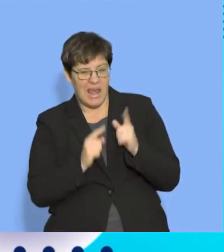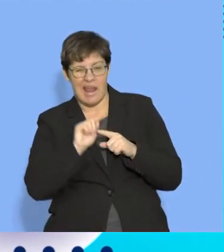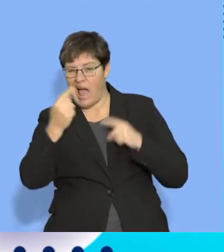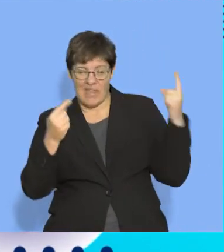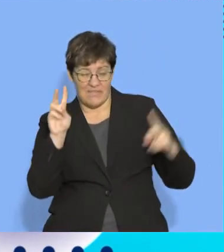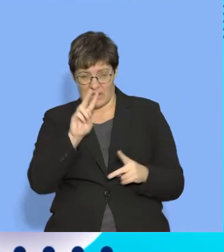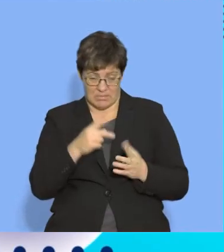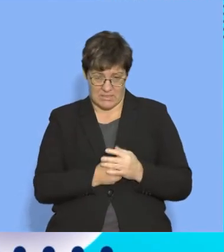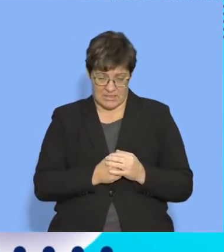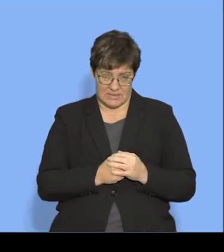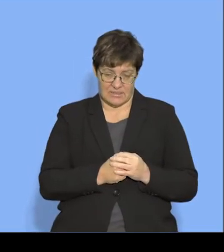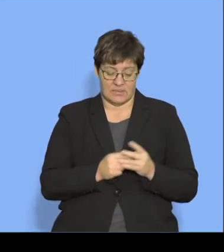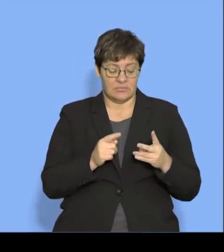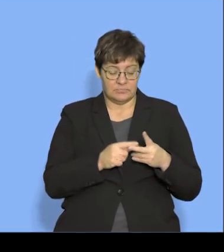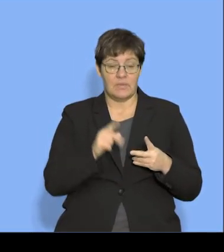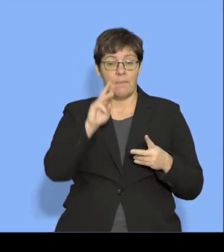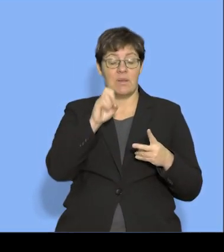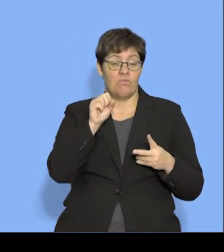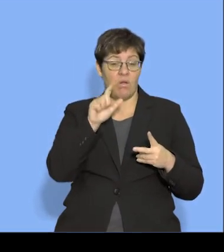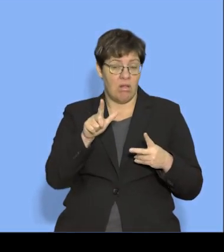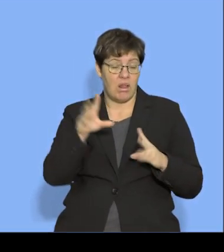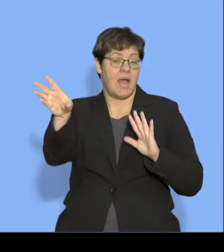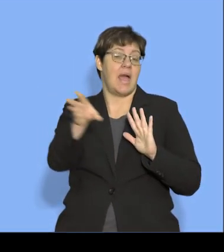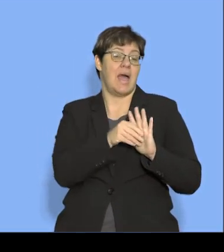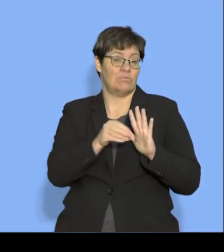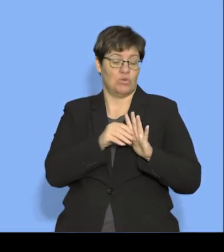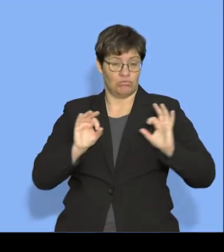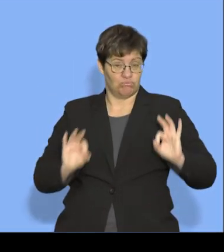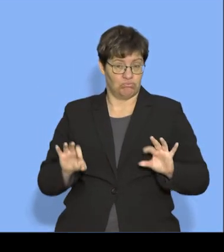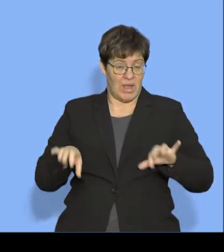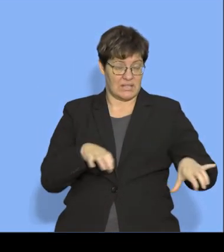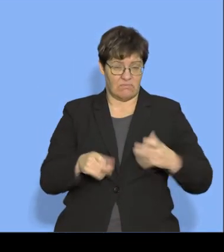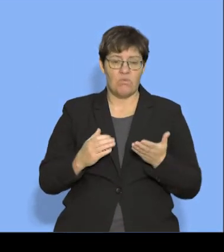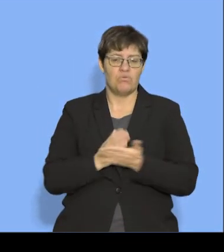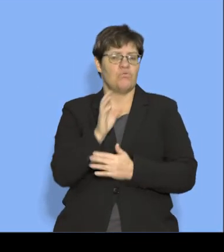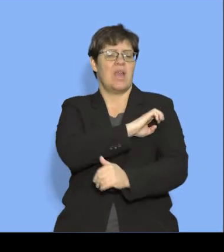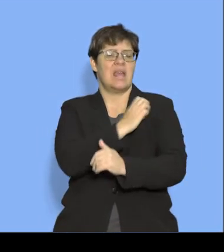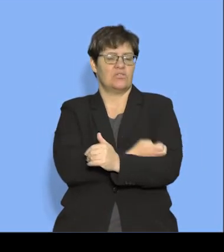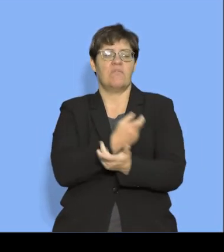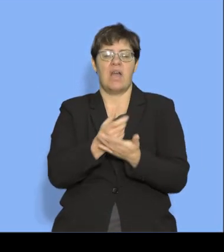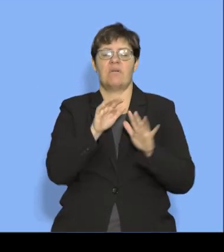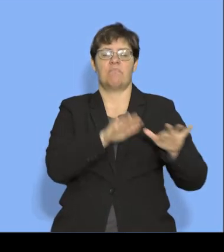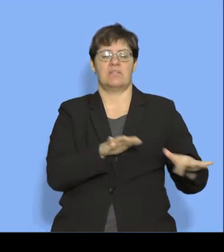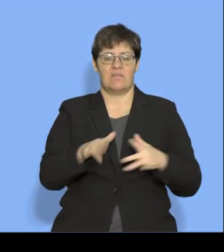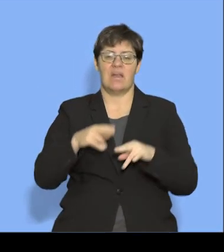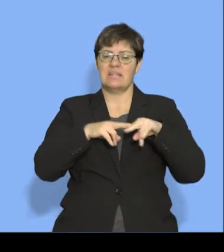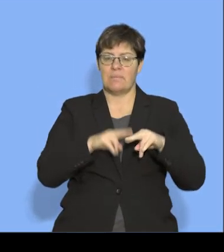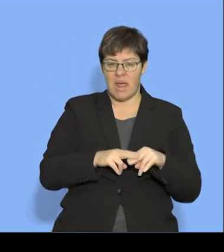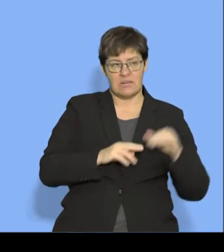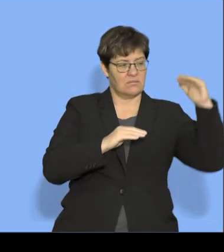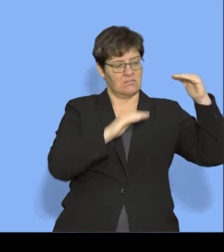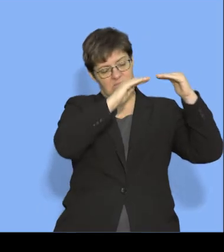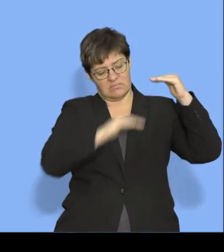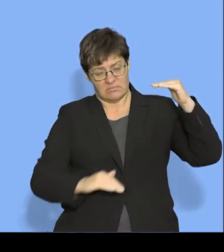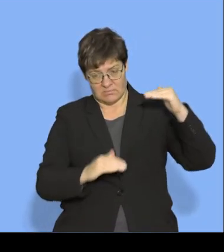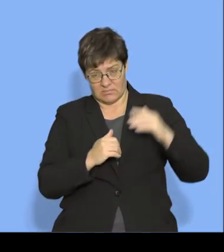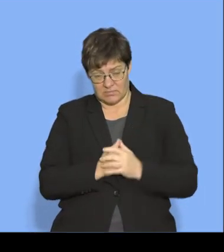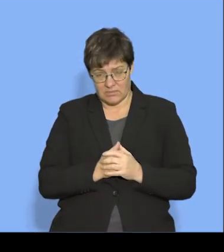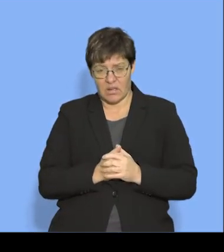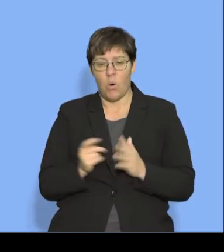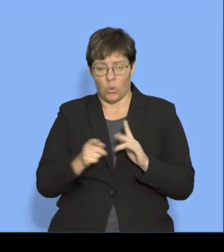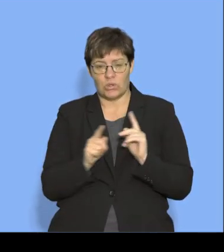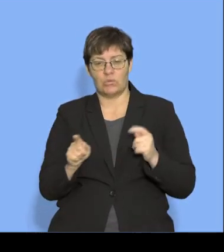effectively away. Minerals also are absorbed actively with energy, as well as passively based on the diffusion gradient,